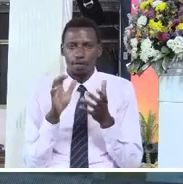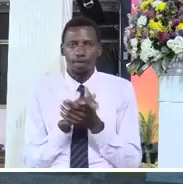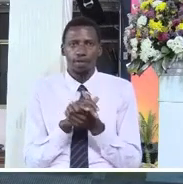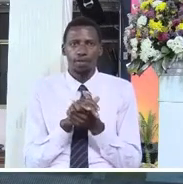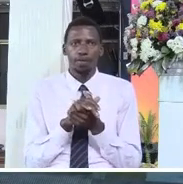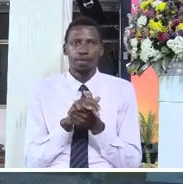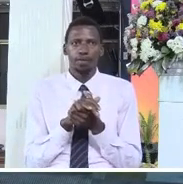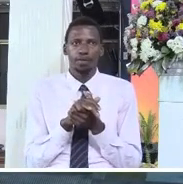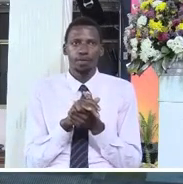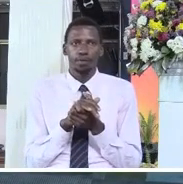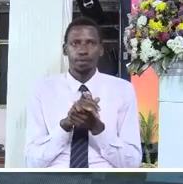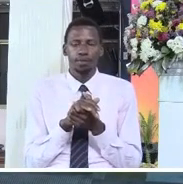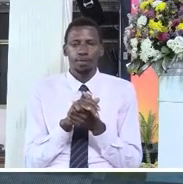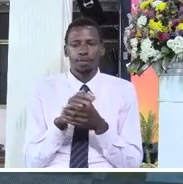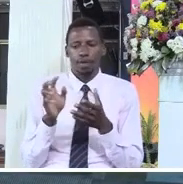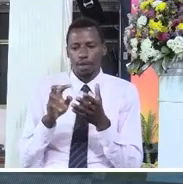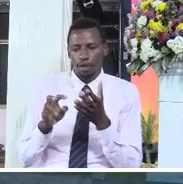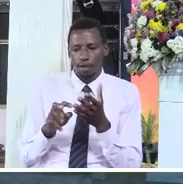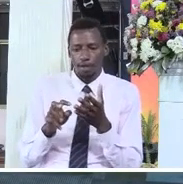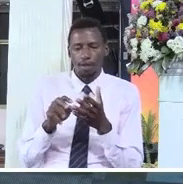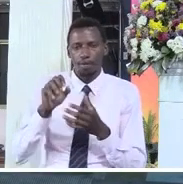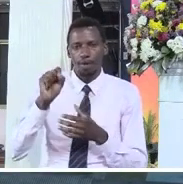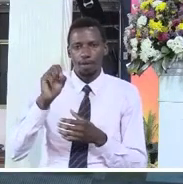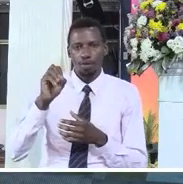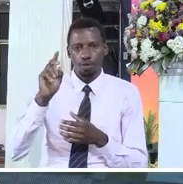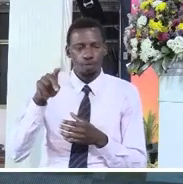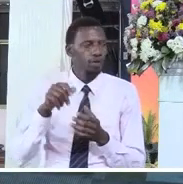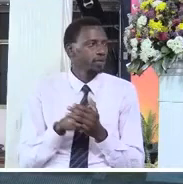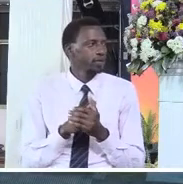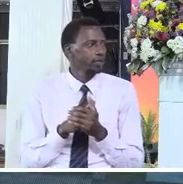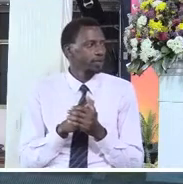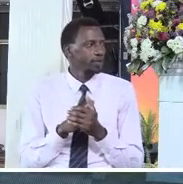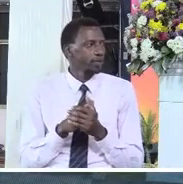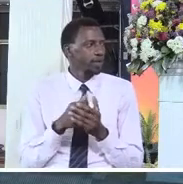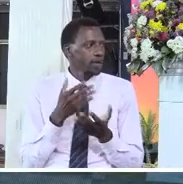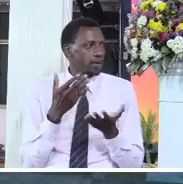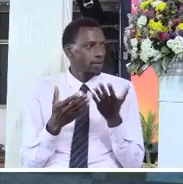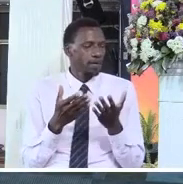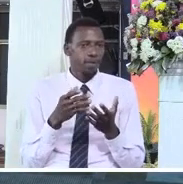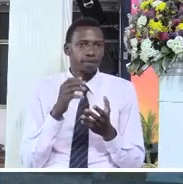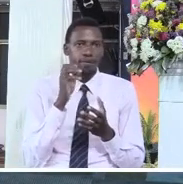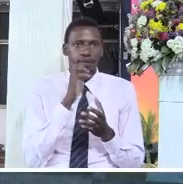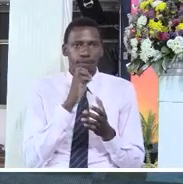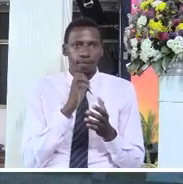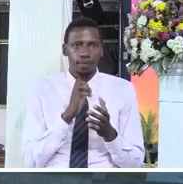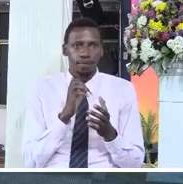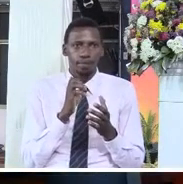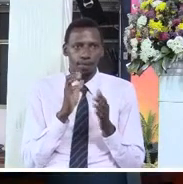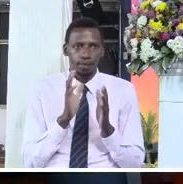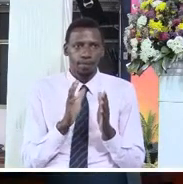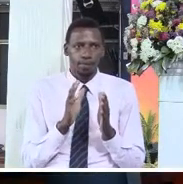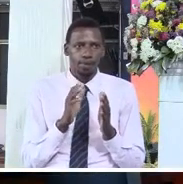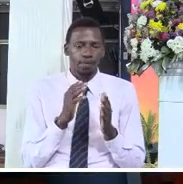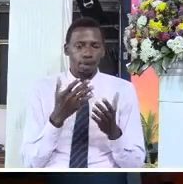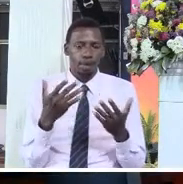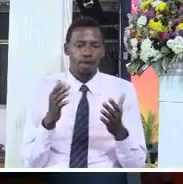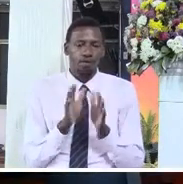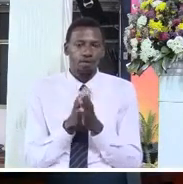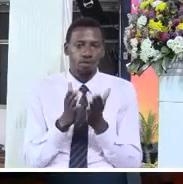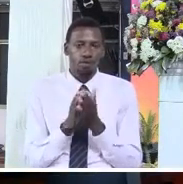and quoting SOP, and most likely the elders have read the elders' handbook, church